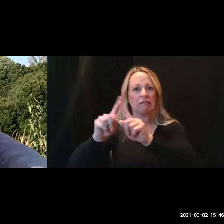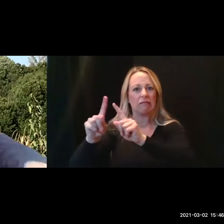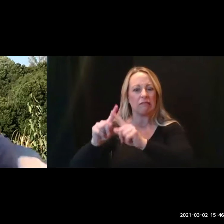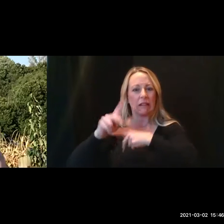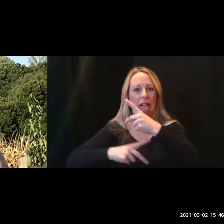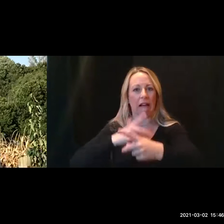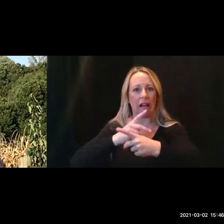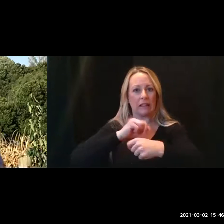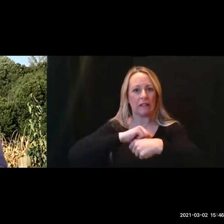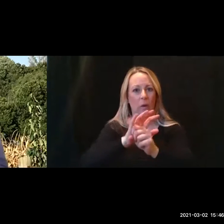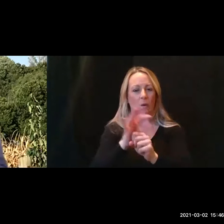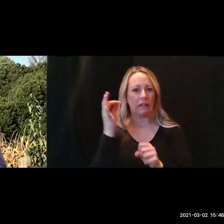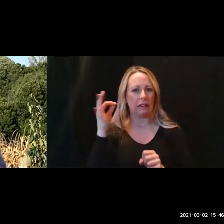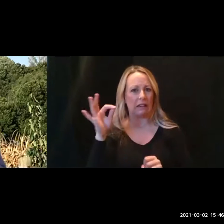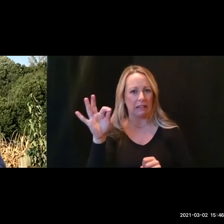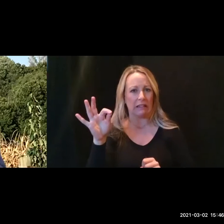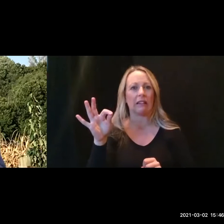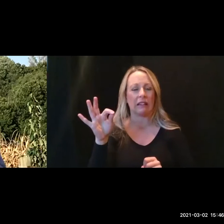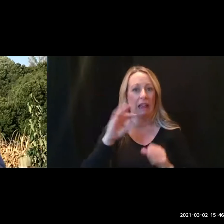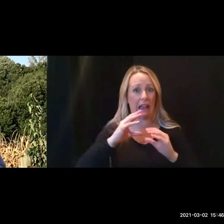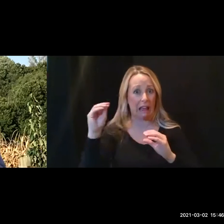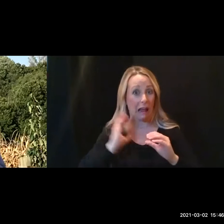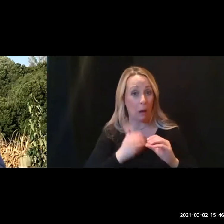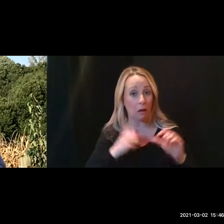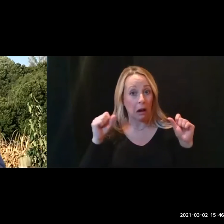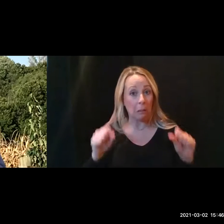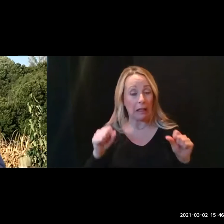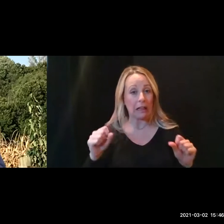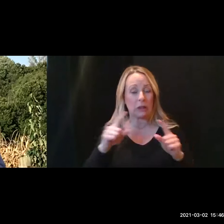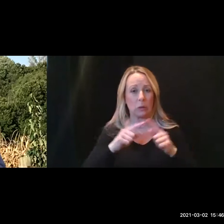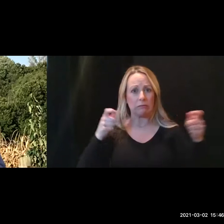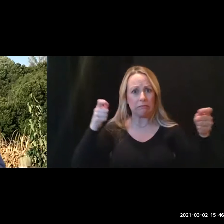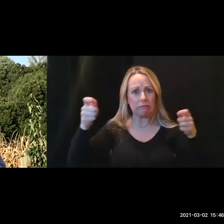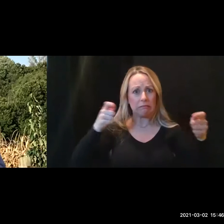our ability to control the pandemic.